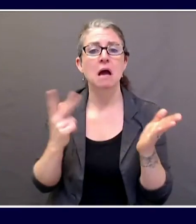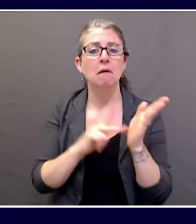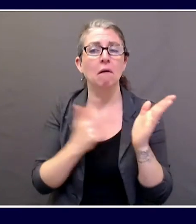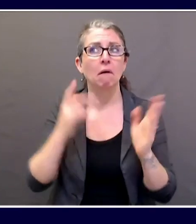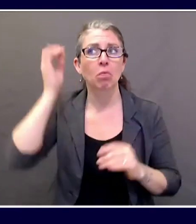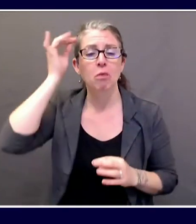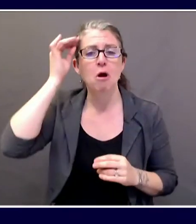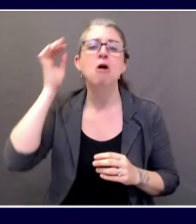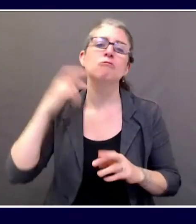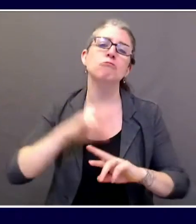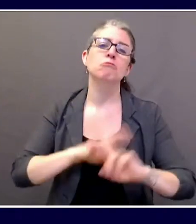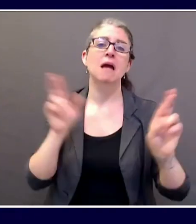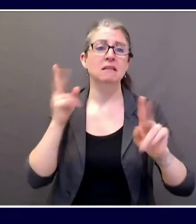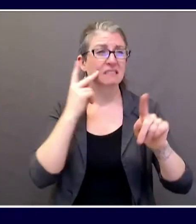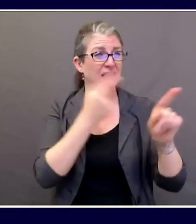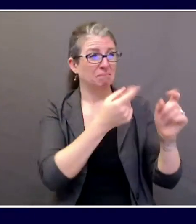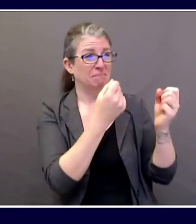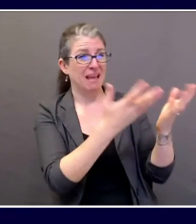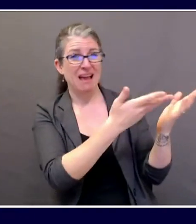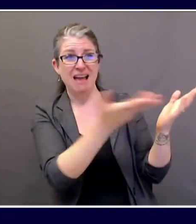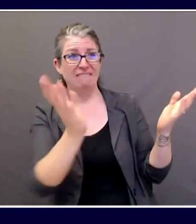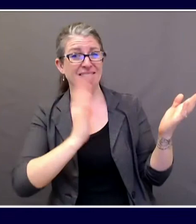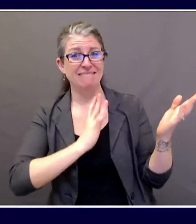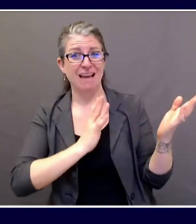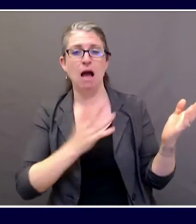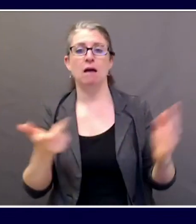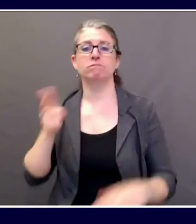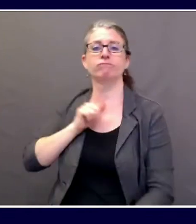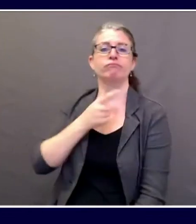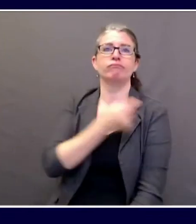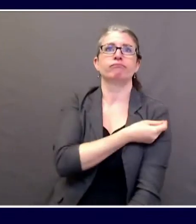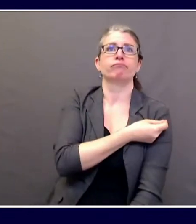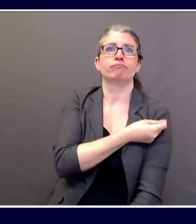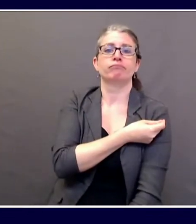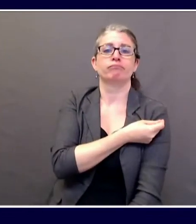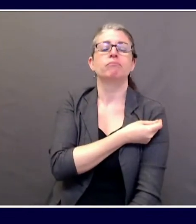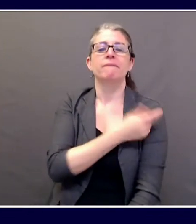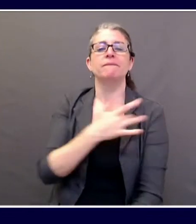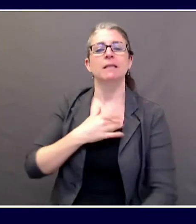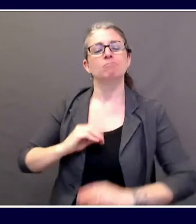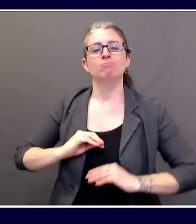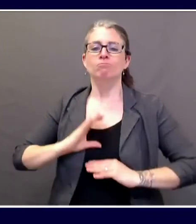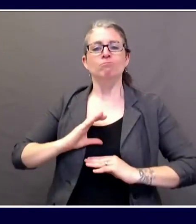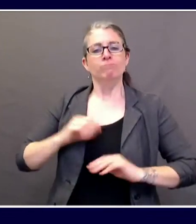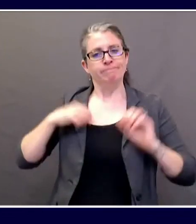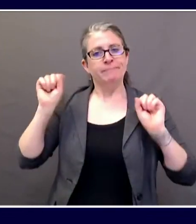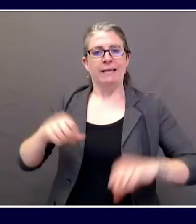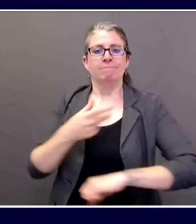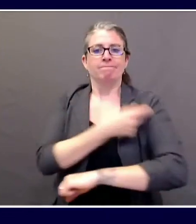appointment. Thank you. Let me turn it over to Chris Costa next.